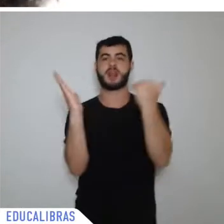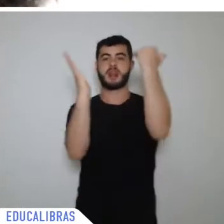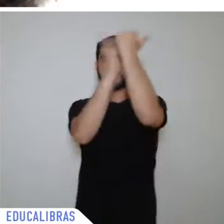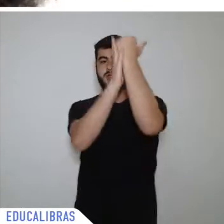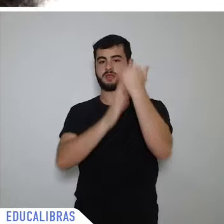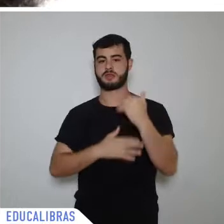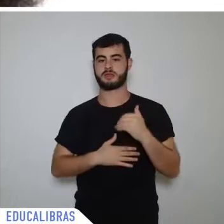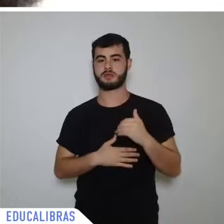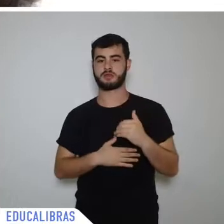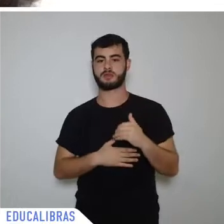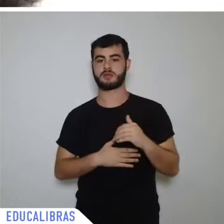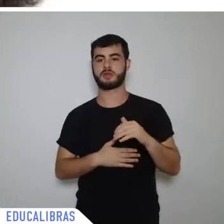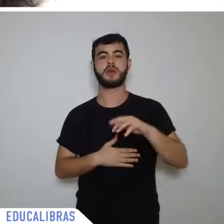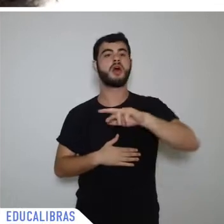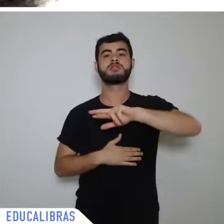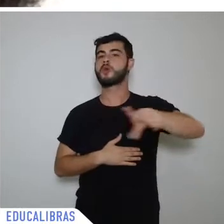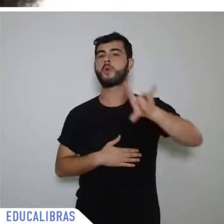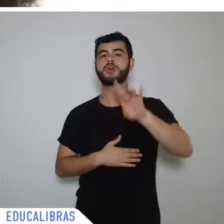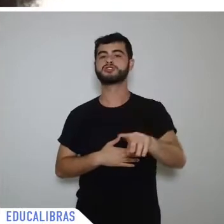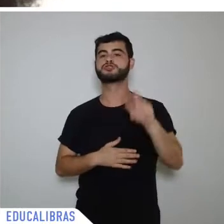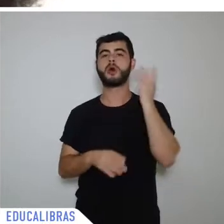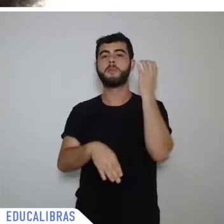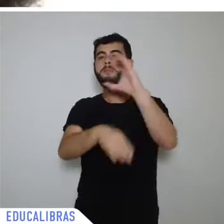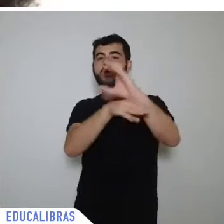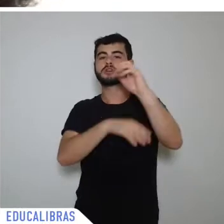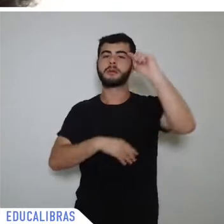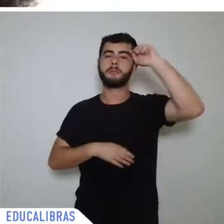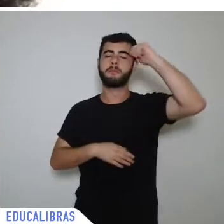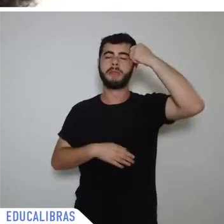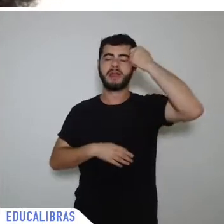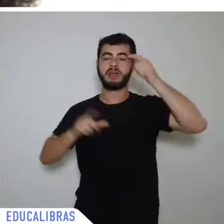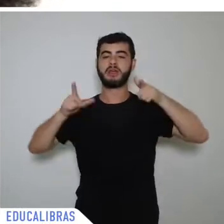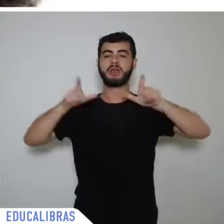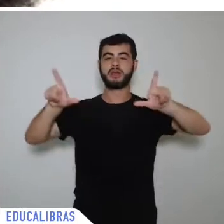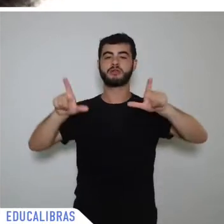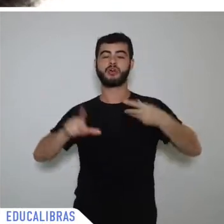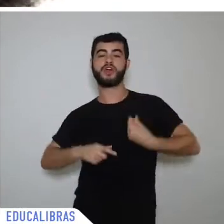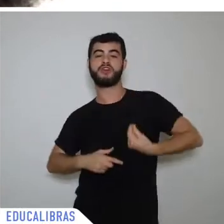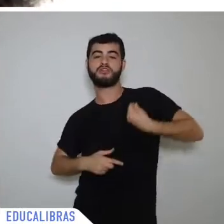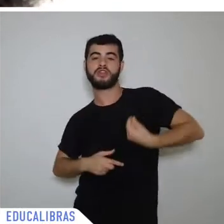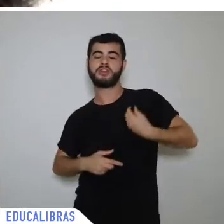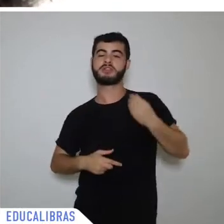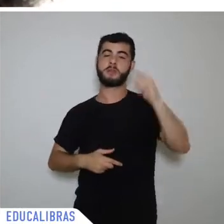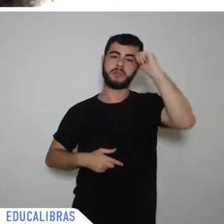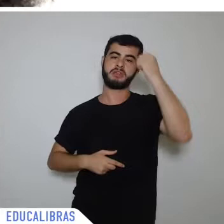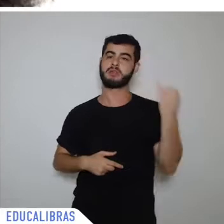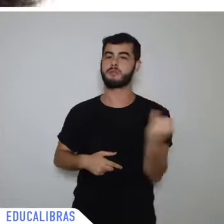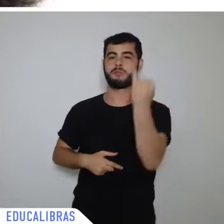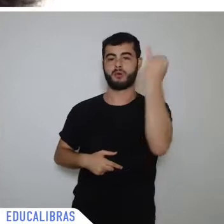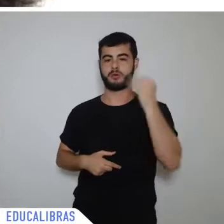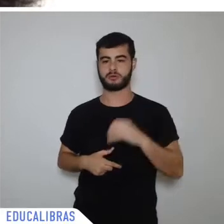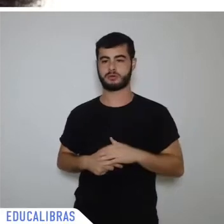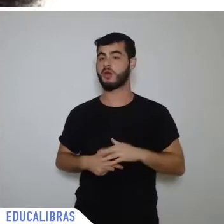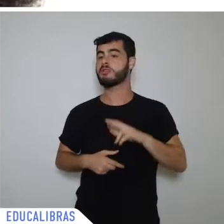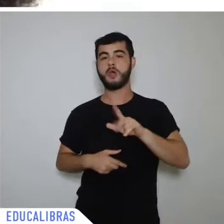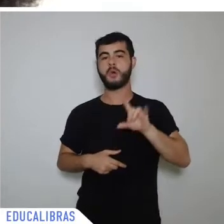further, going beyond that black picture of Black Lives Matter,